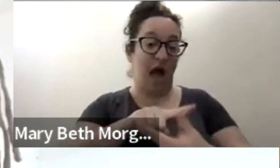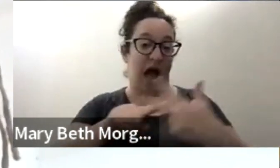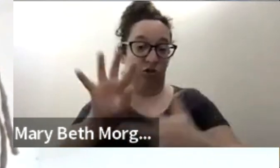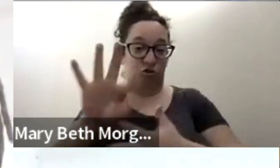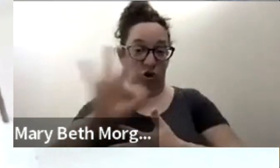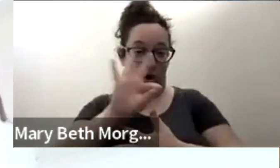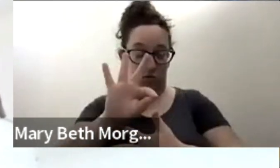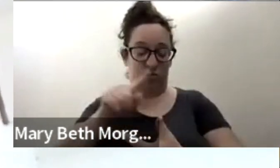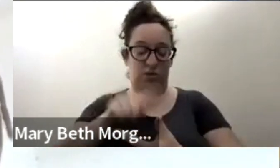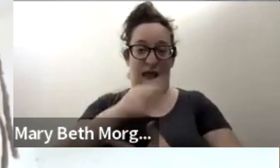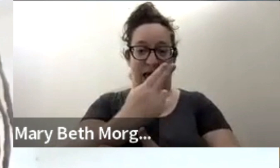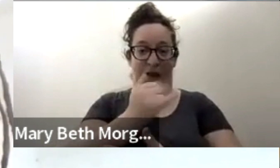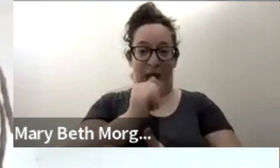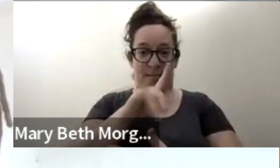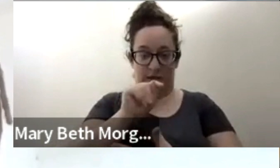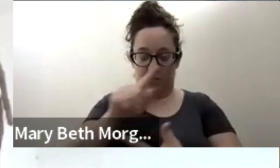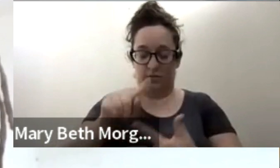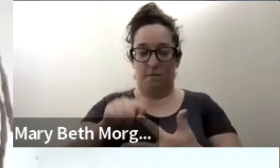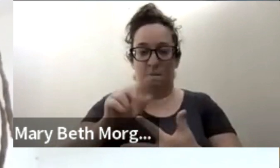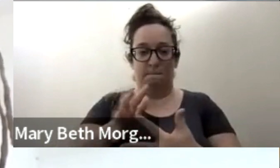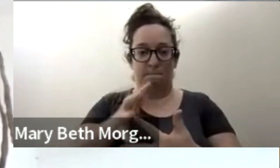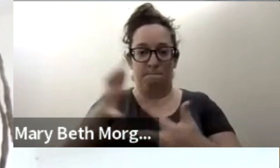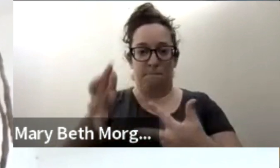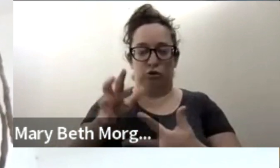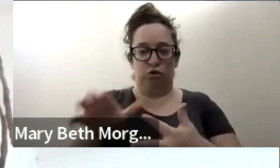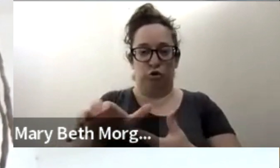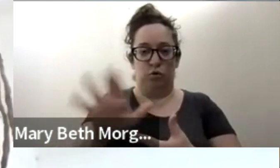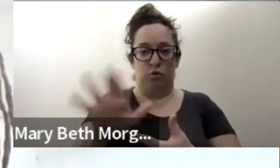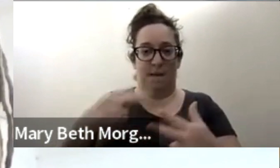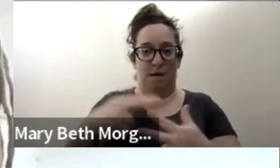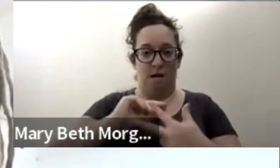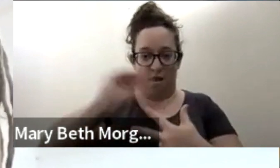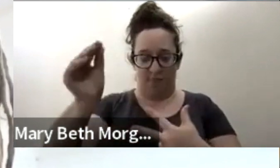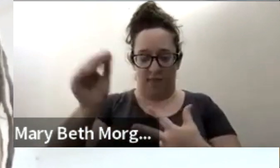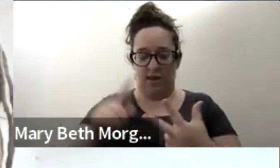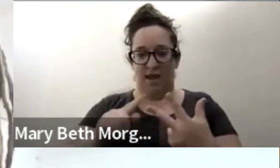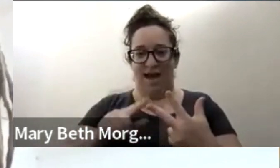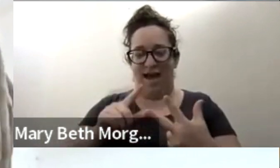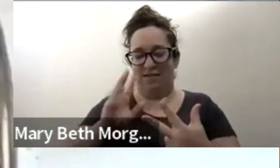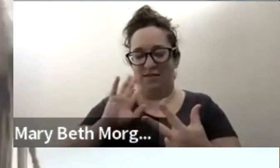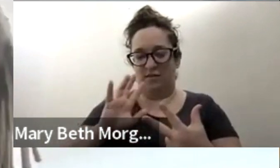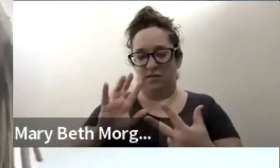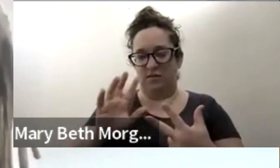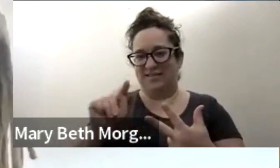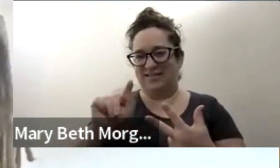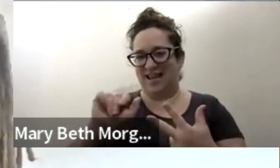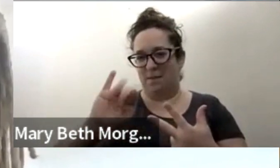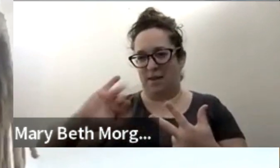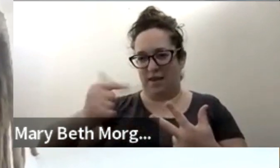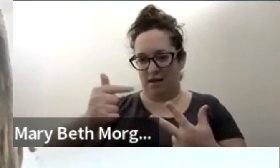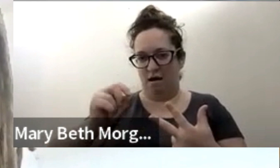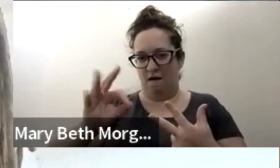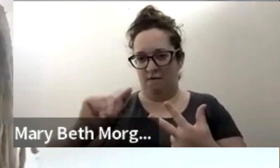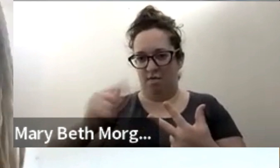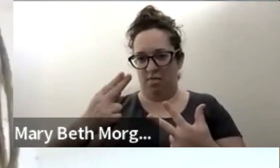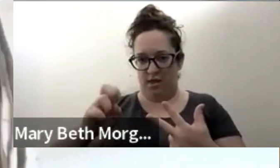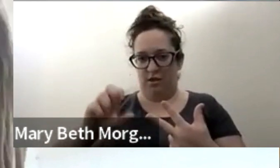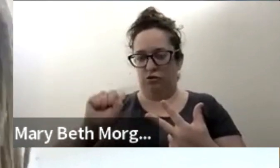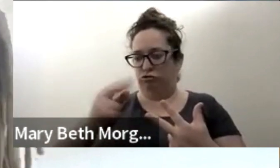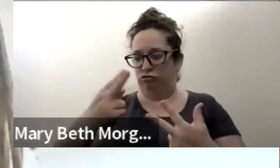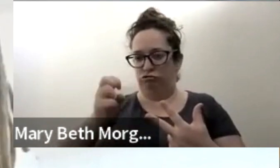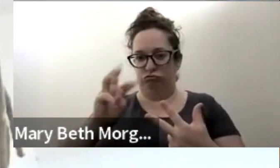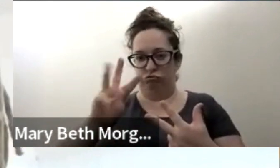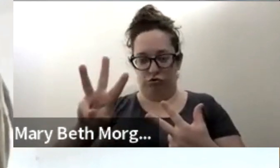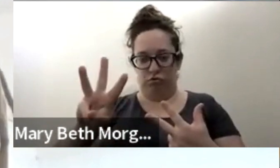chose, Hamlet, Much Ado About Nothing, and Taming the Shrew, all of those ostensibly